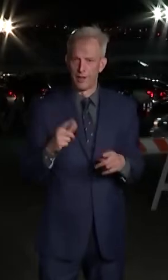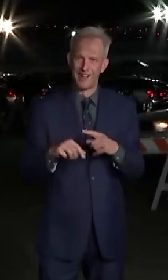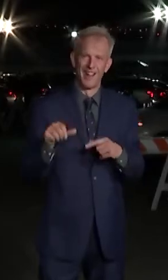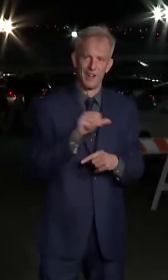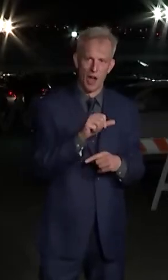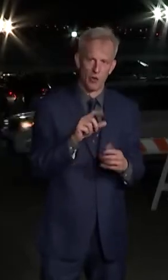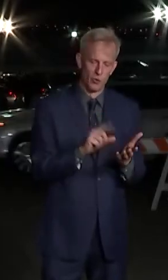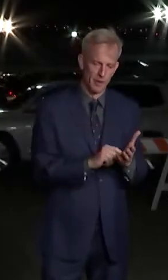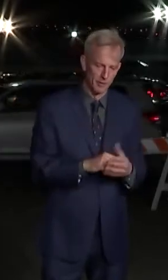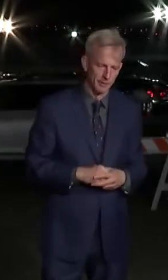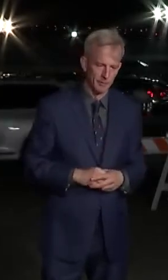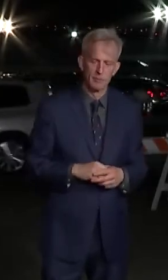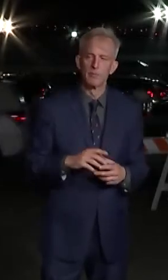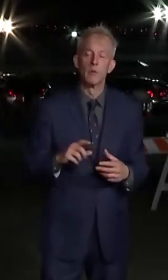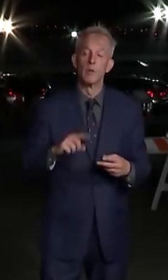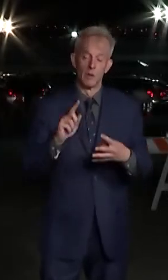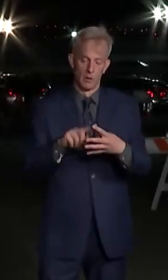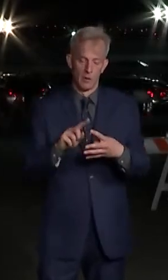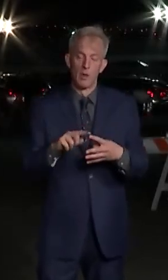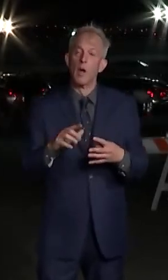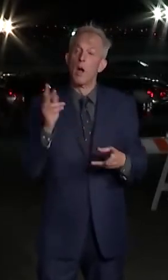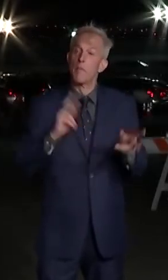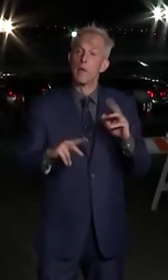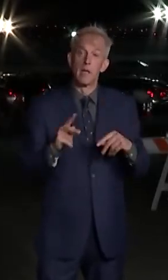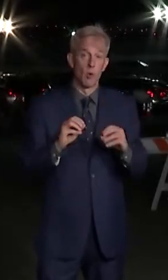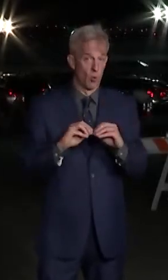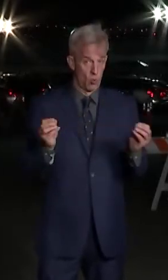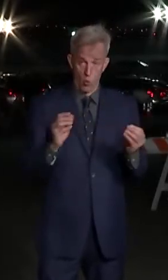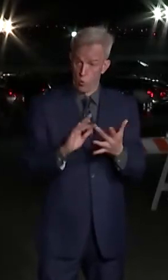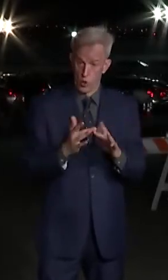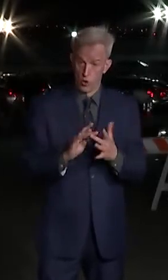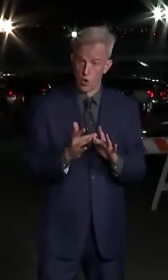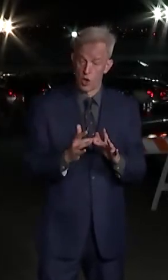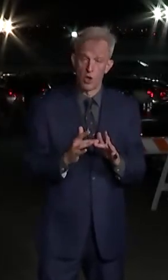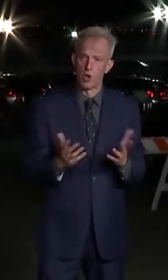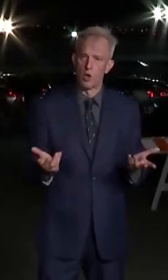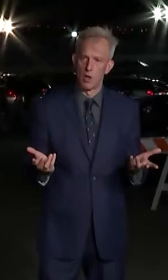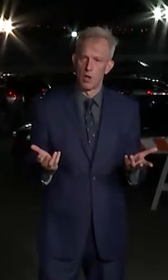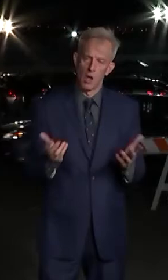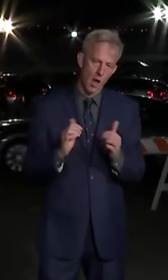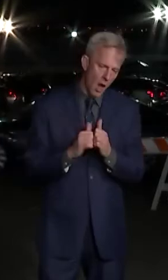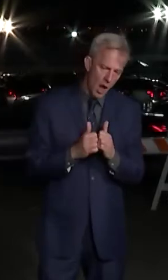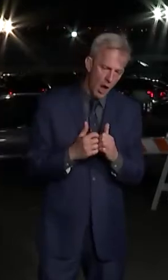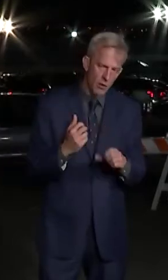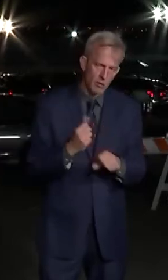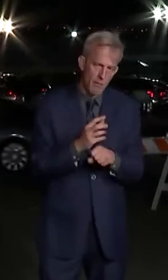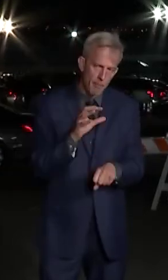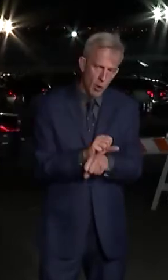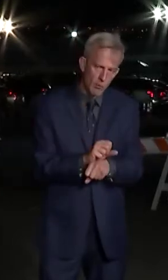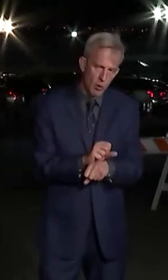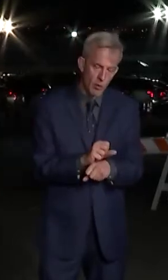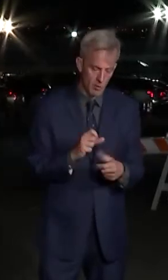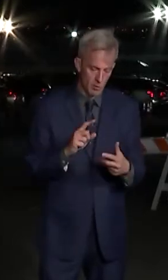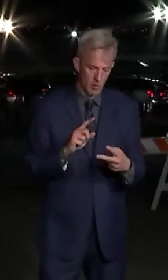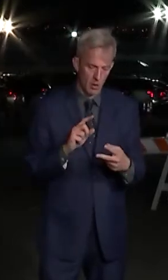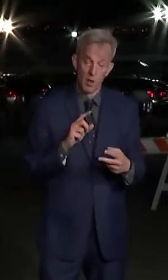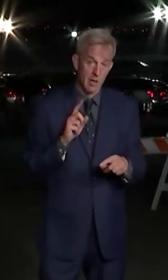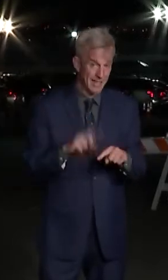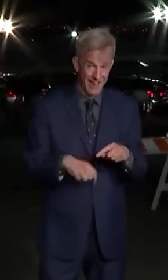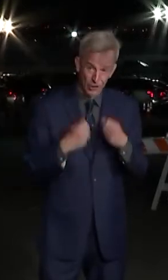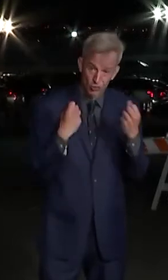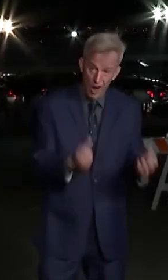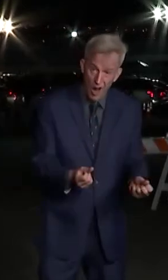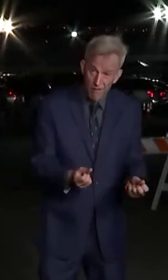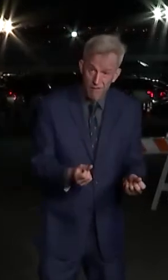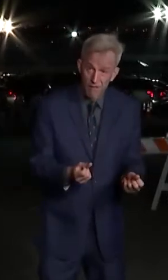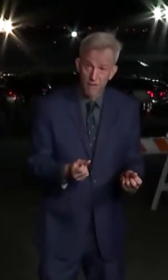people who don't have internet access or the help they need booking a vaccination appointment, or who can't drive to a vaccination site, are